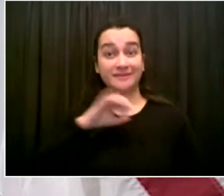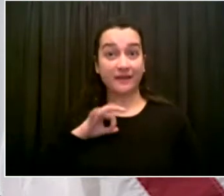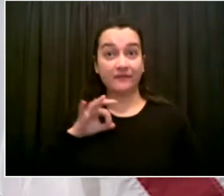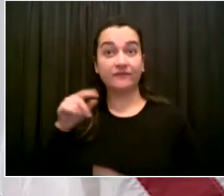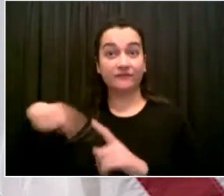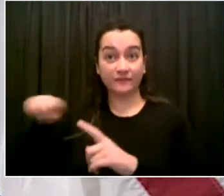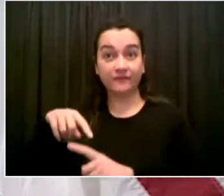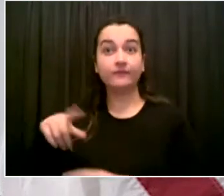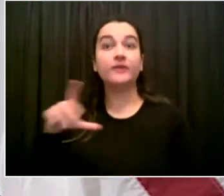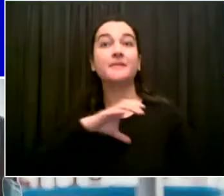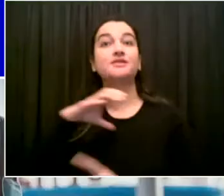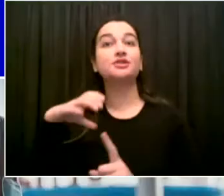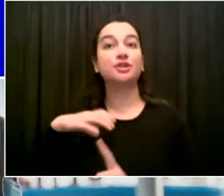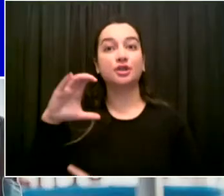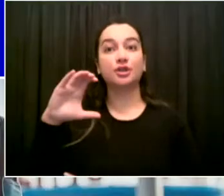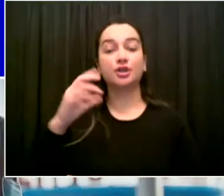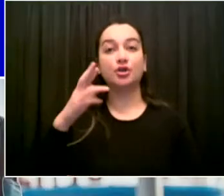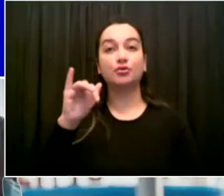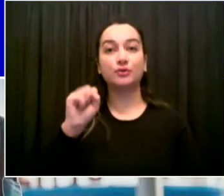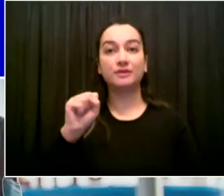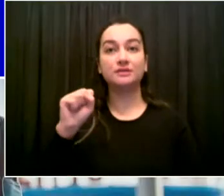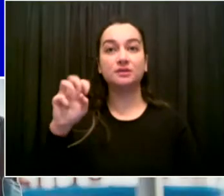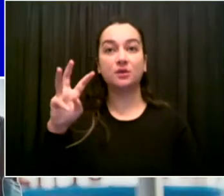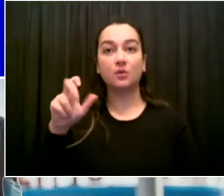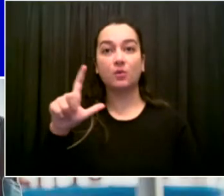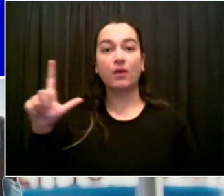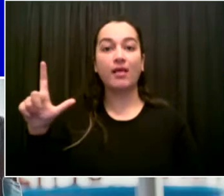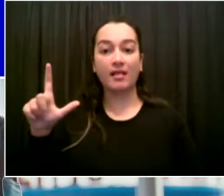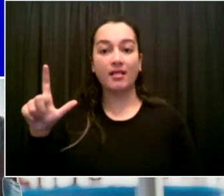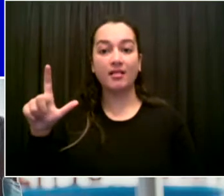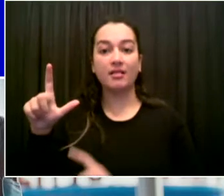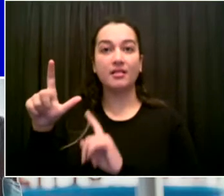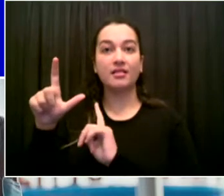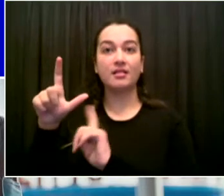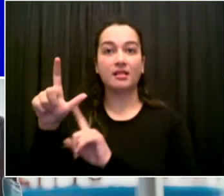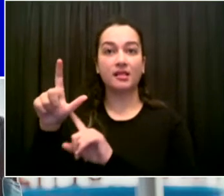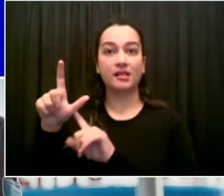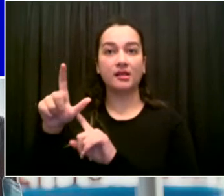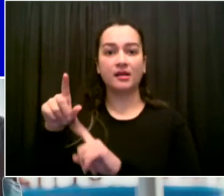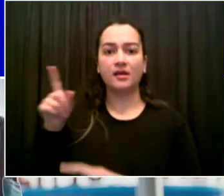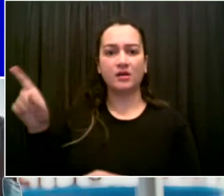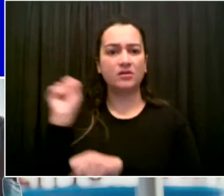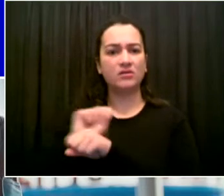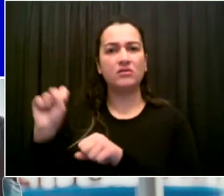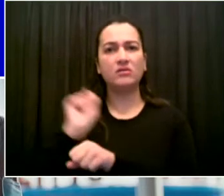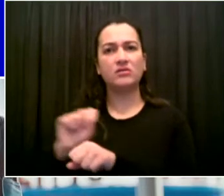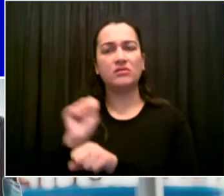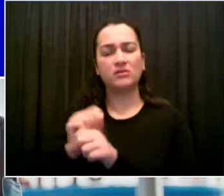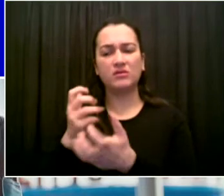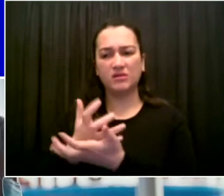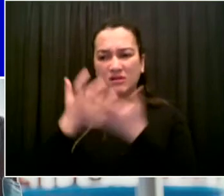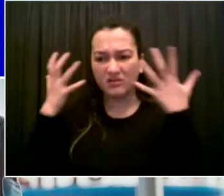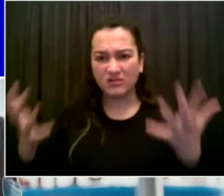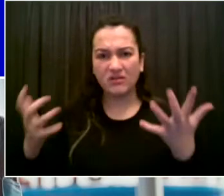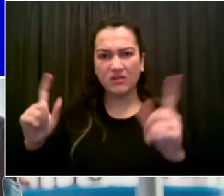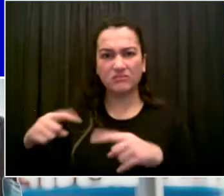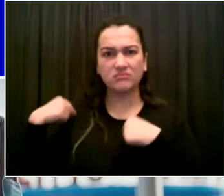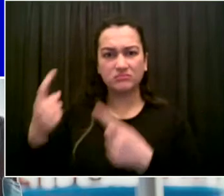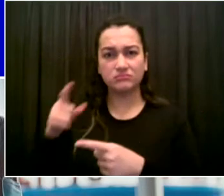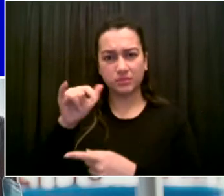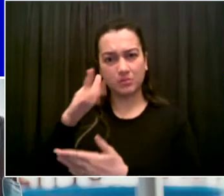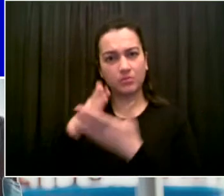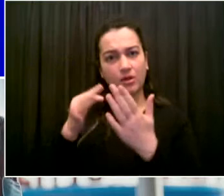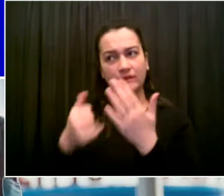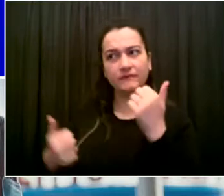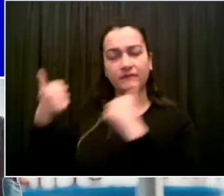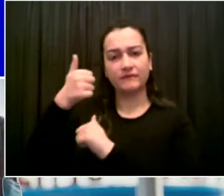much to help this city through the pandemic. And I'm really happy to say her extraordinary achievements were